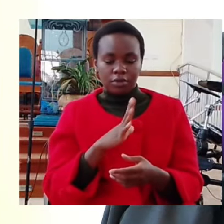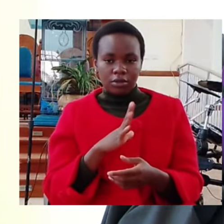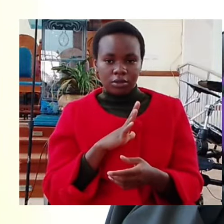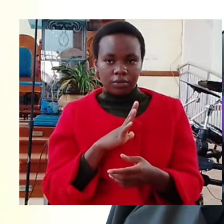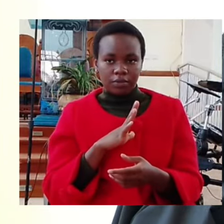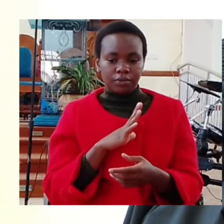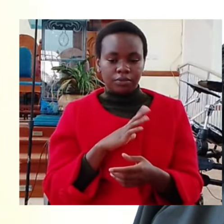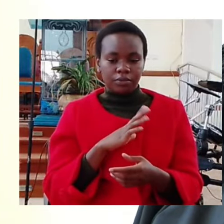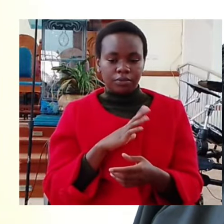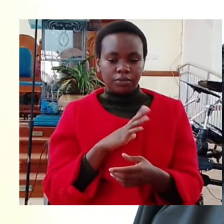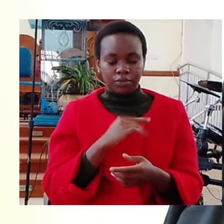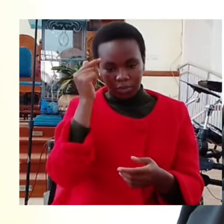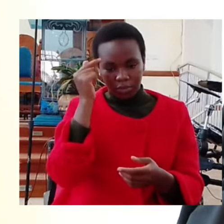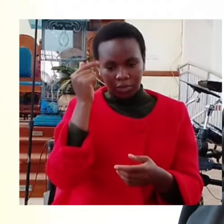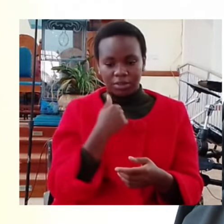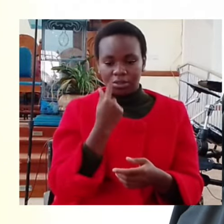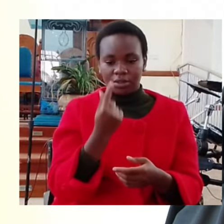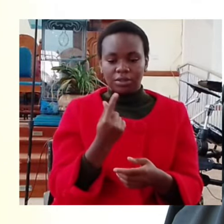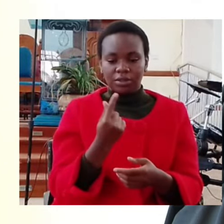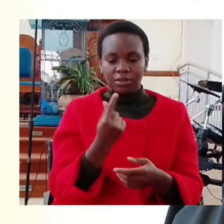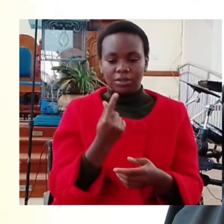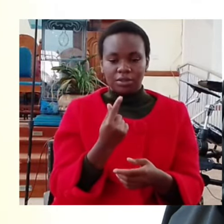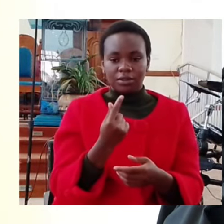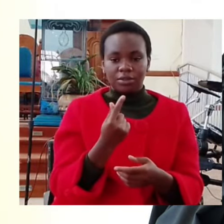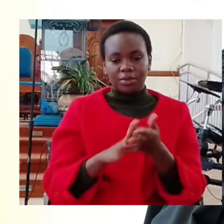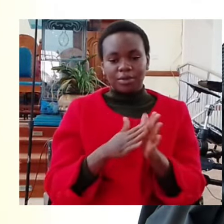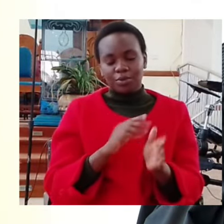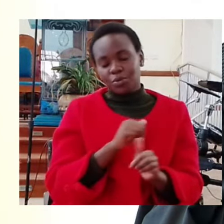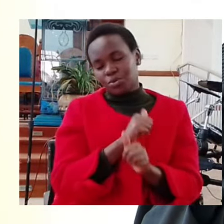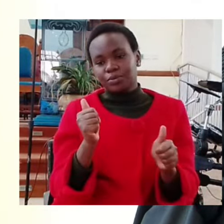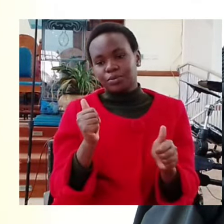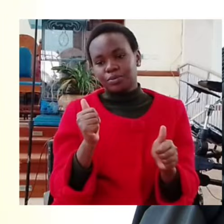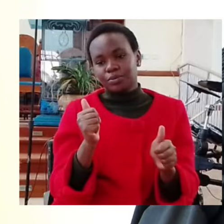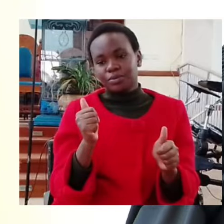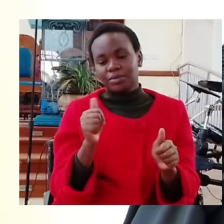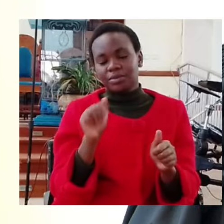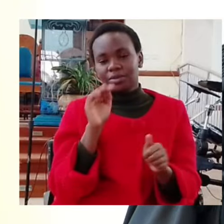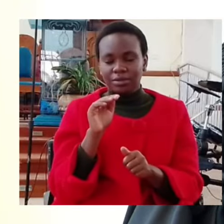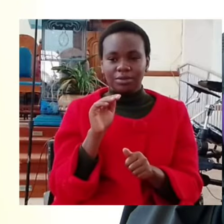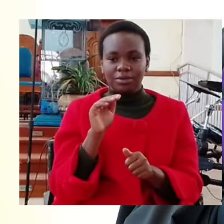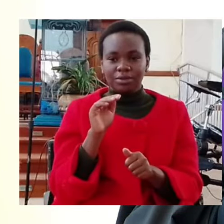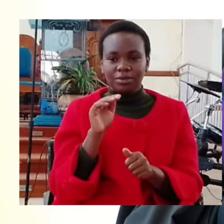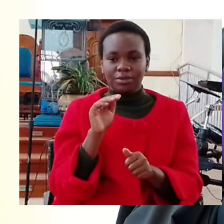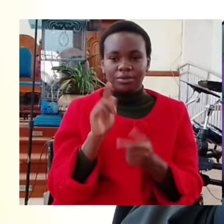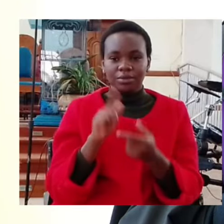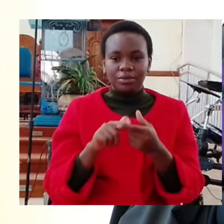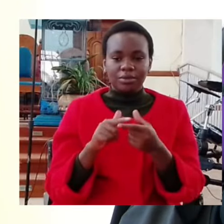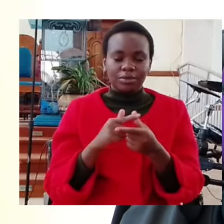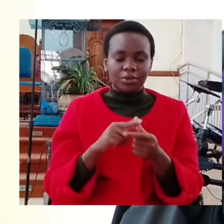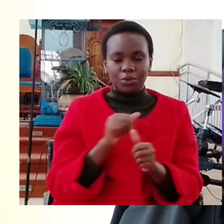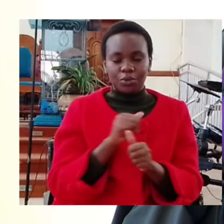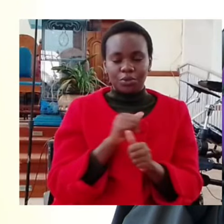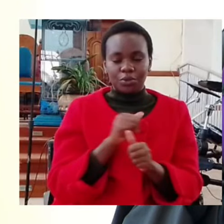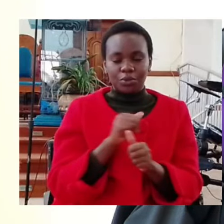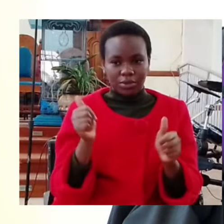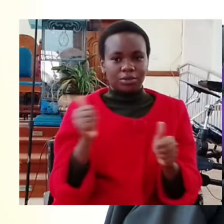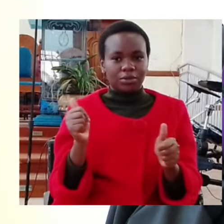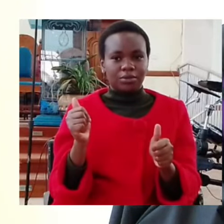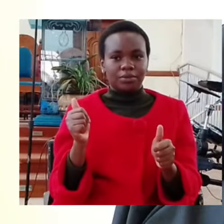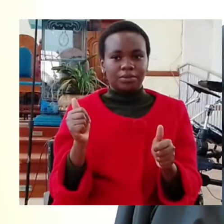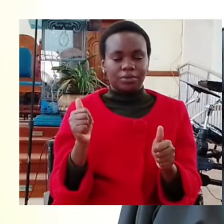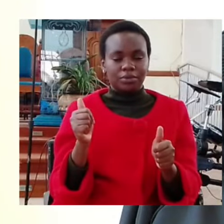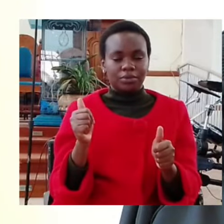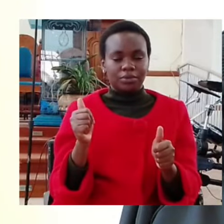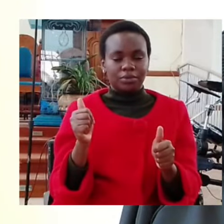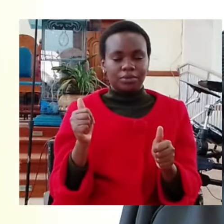Todohota ukwela, de mwega, muriate. De mwega, we mwega. Listen